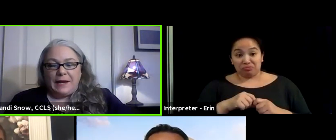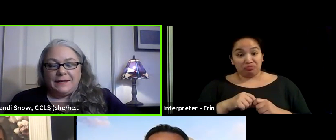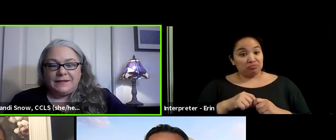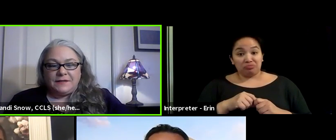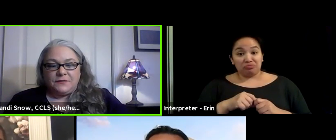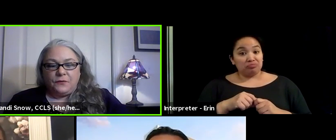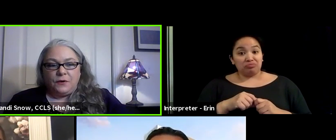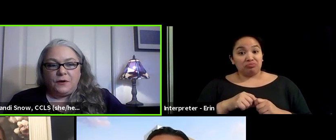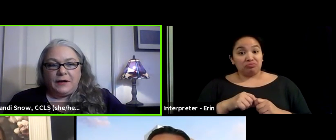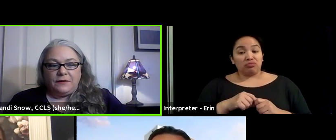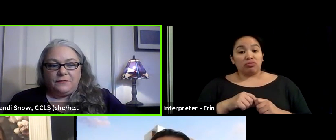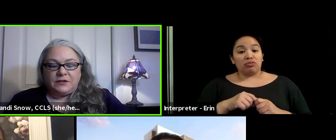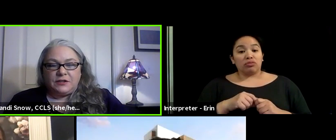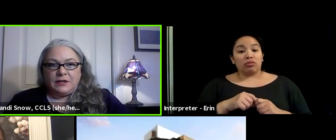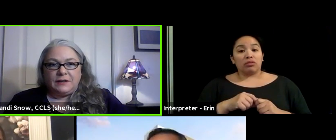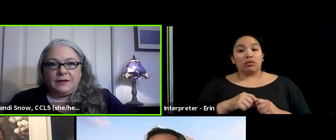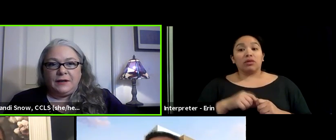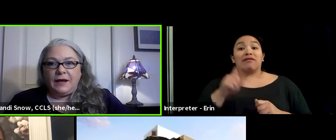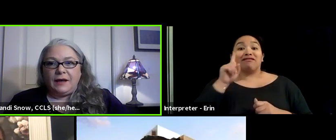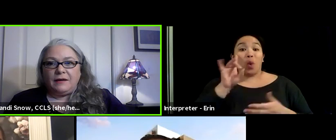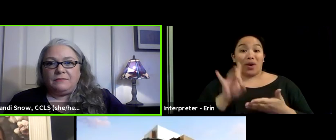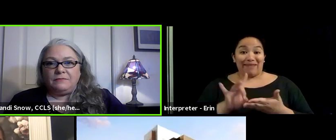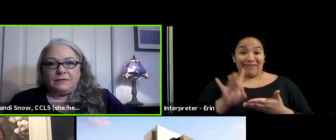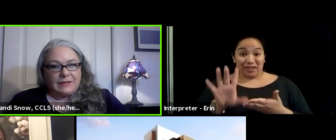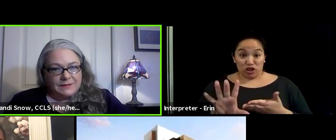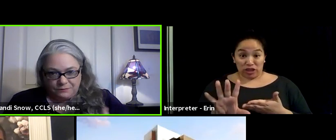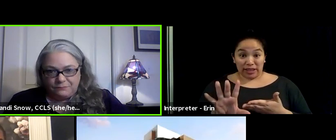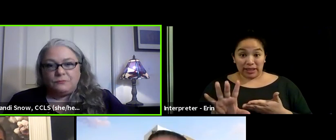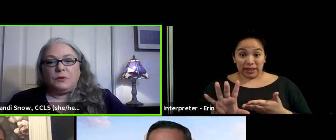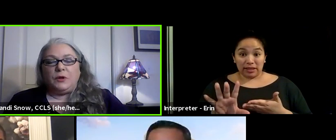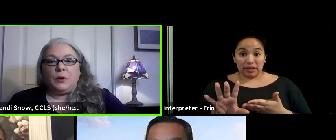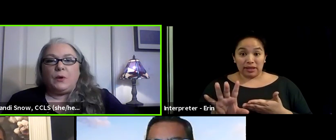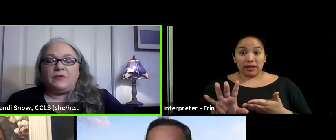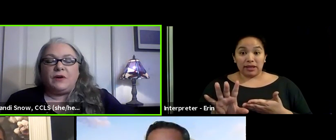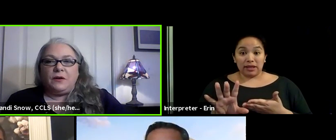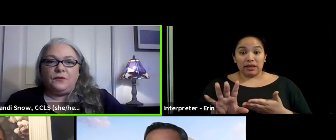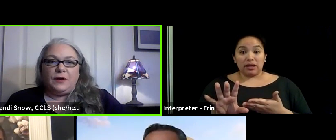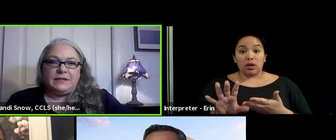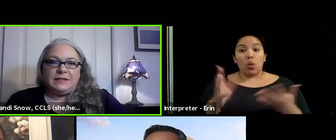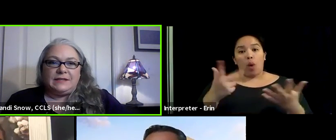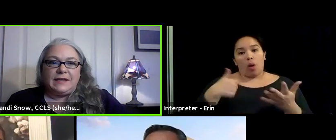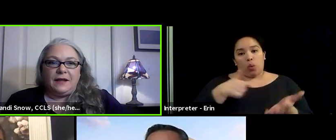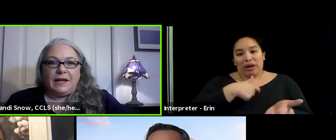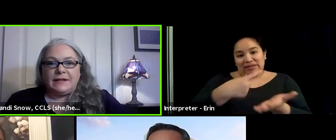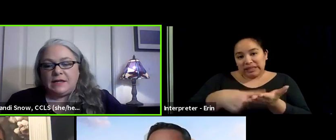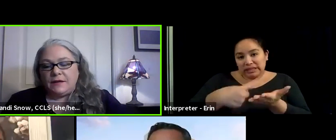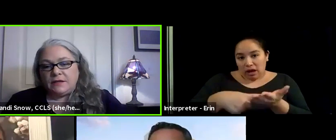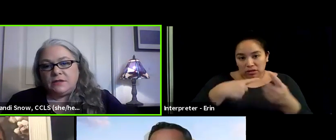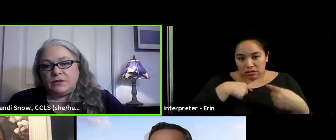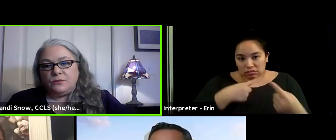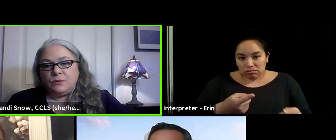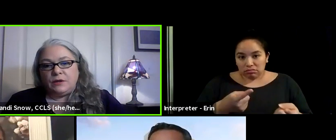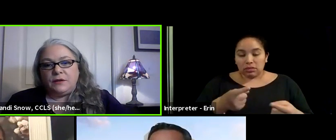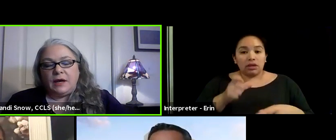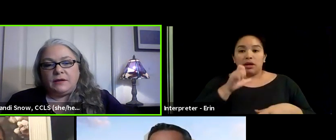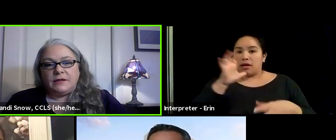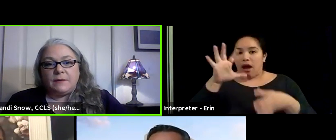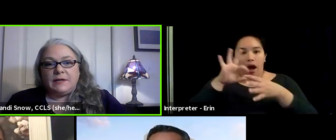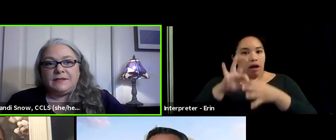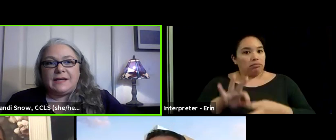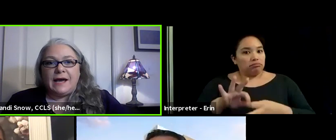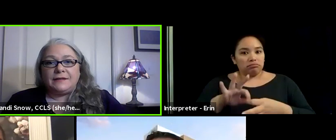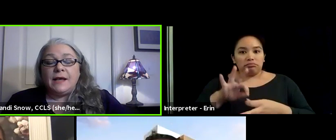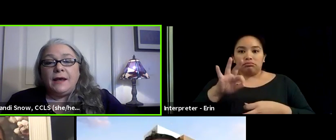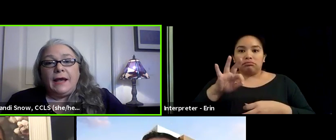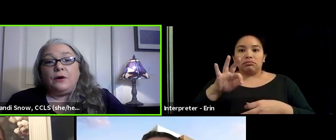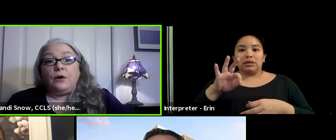The basis for an eviction is, what we've gone over in detail, and it has nothing to do with